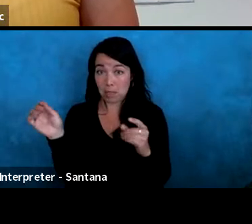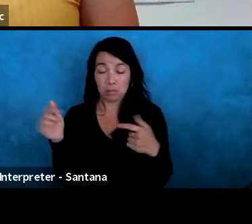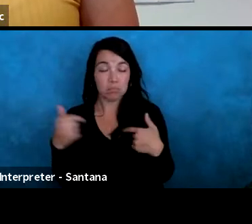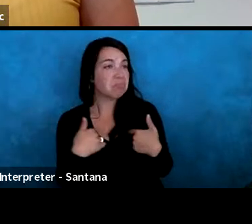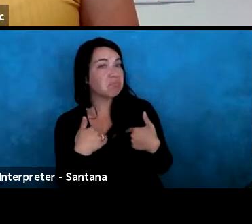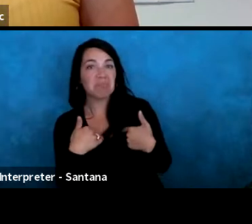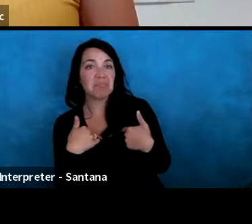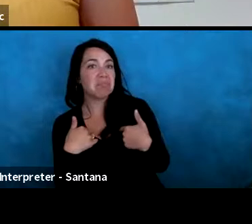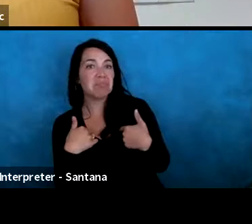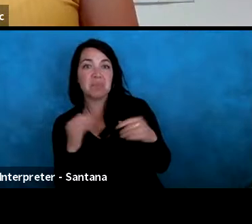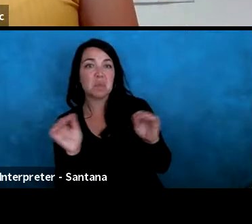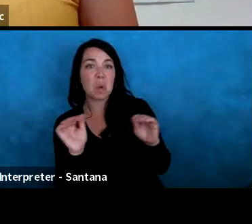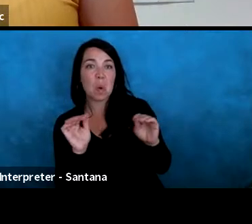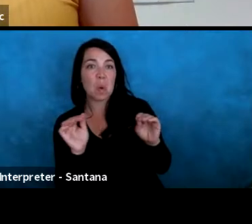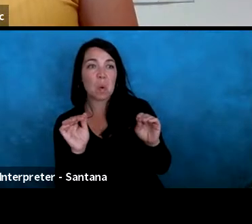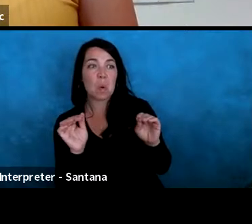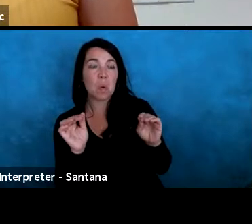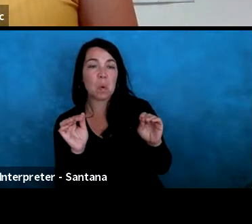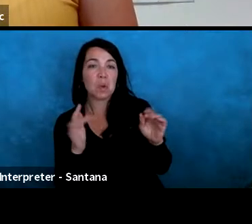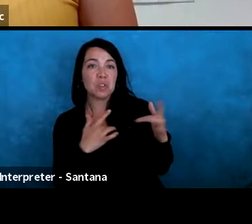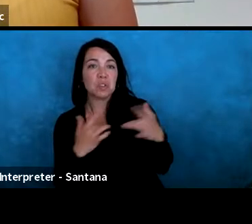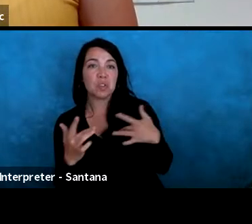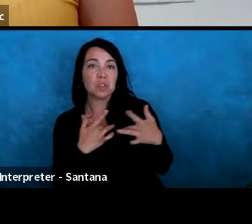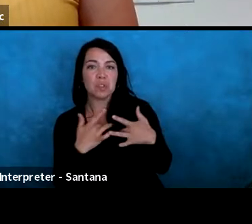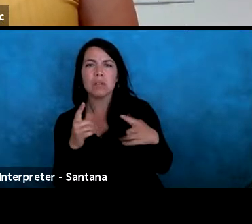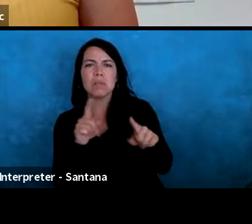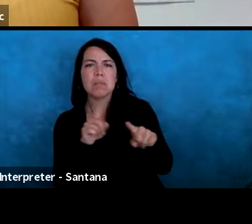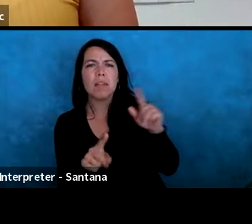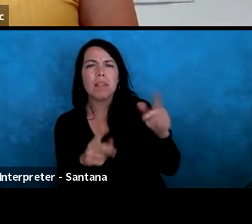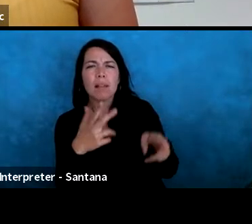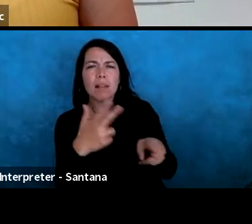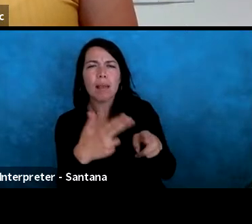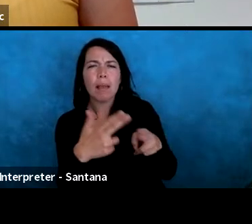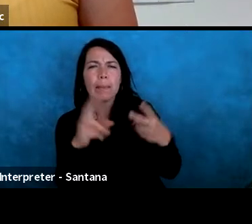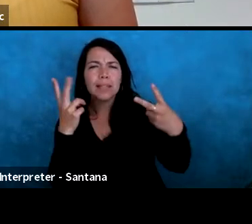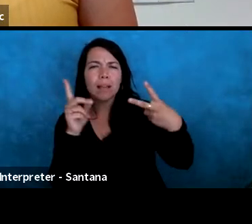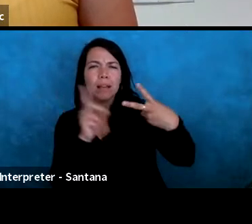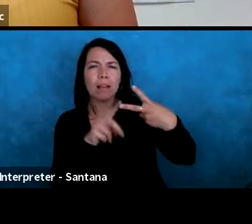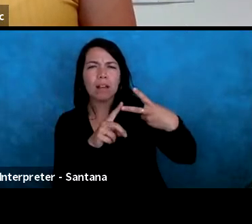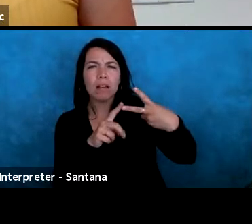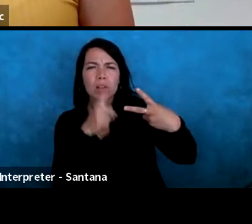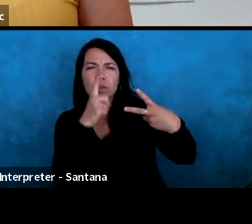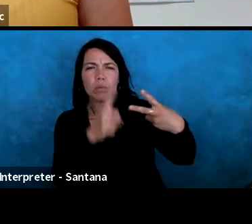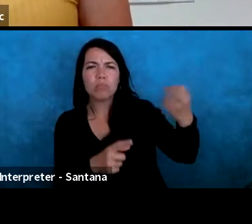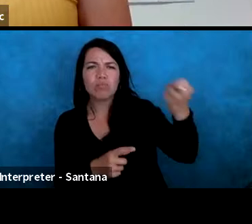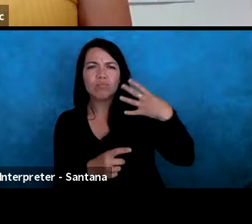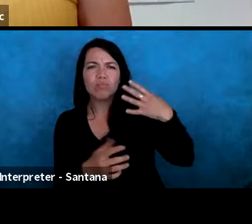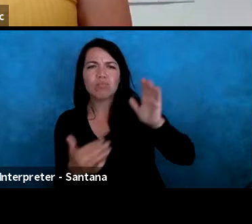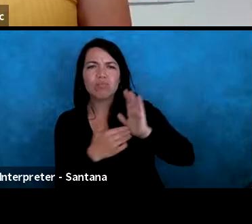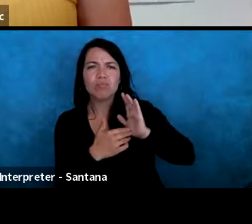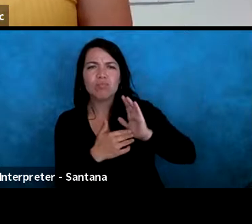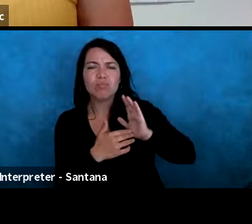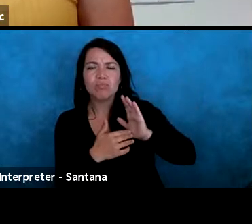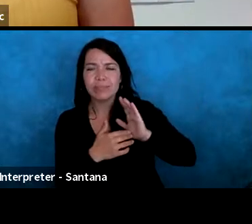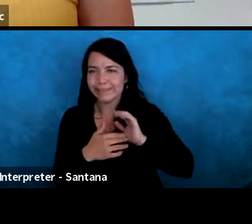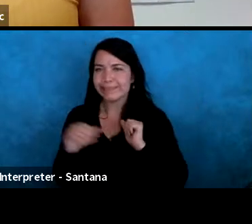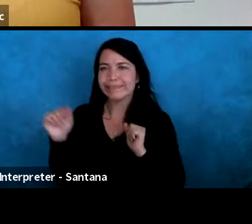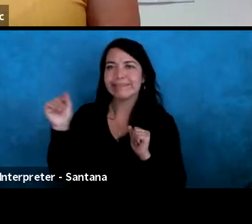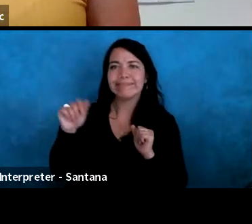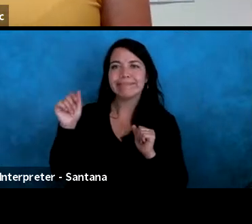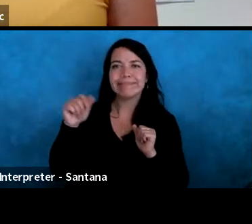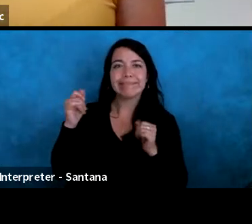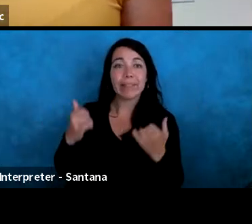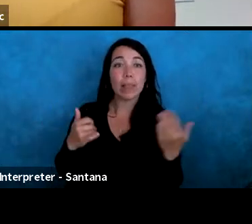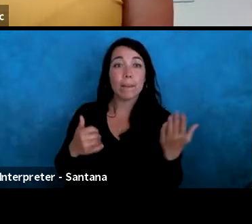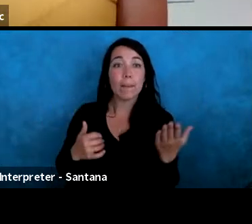but I would like the name of the second company named again, please. Right. So the motion on the floor